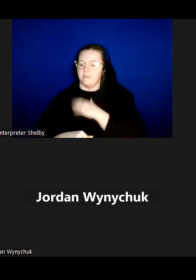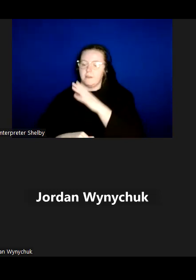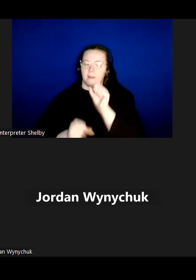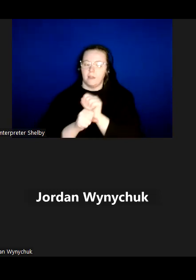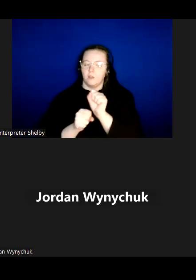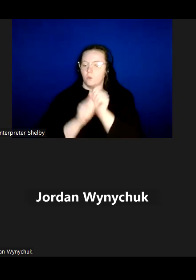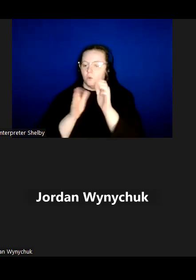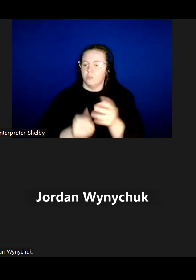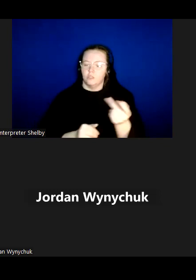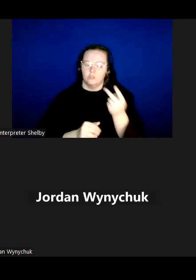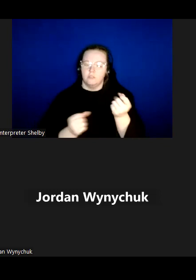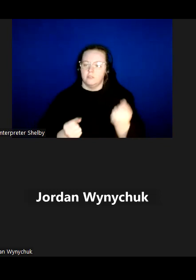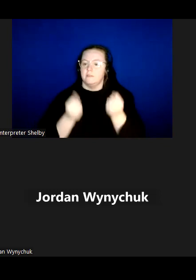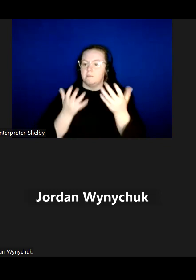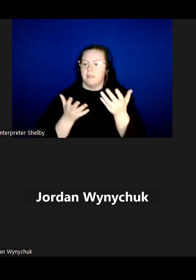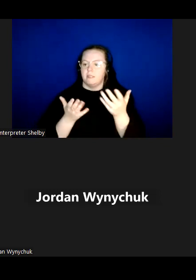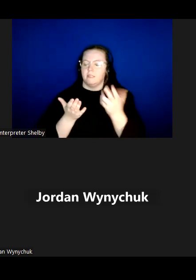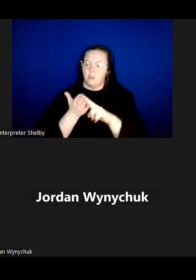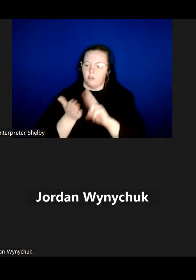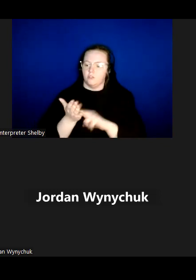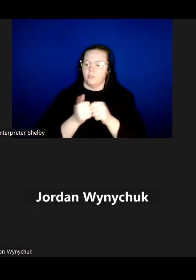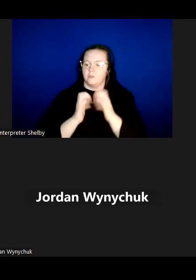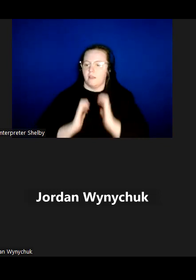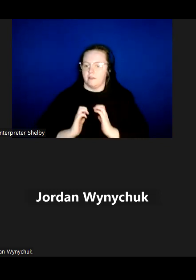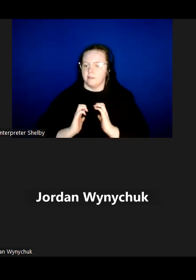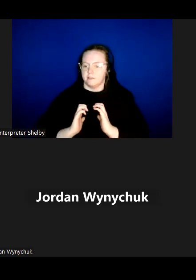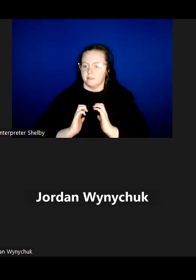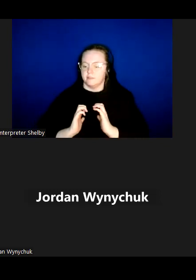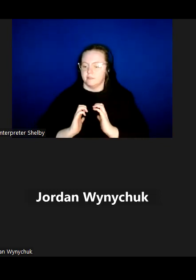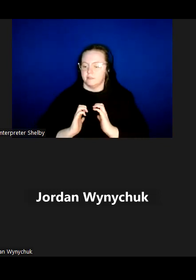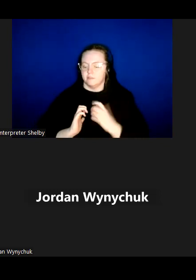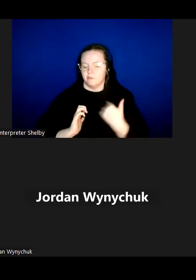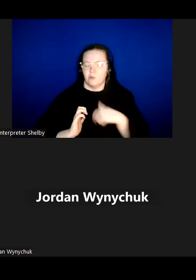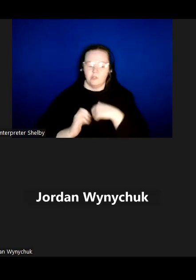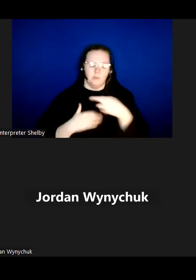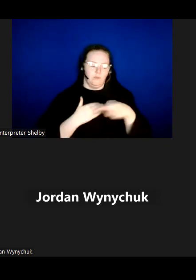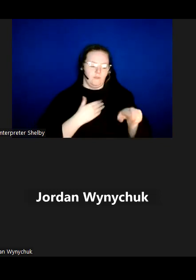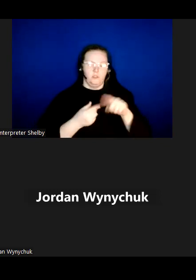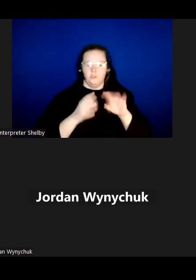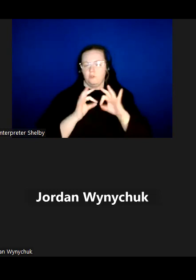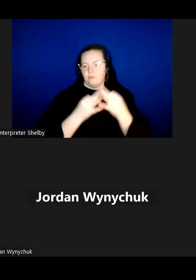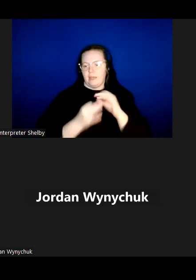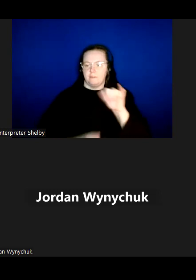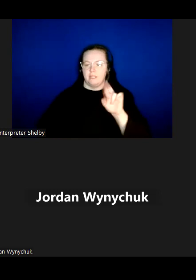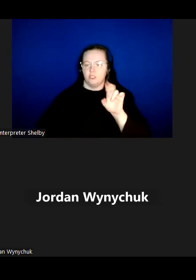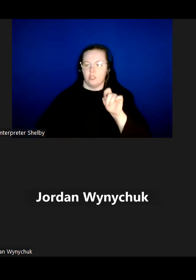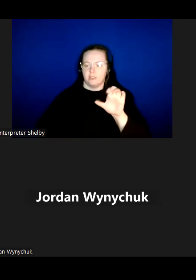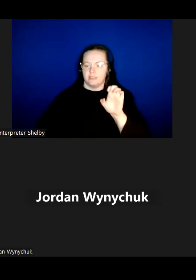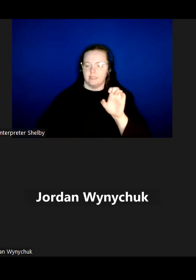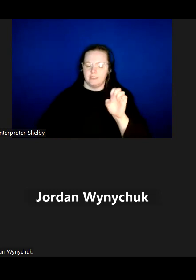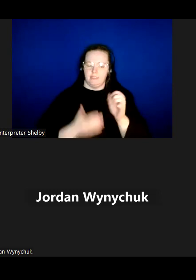our clients. Of course, now we refer them, of course, to family justice services. That was part of our dual mandate.